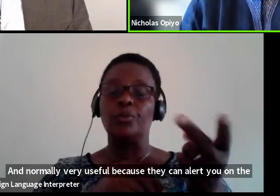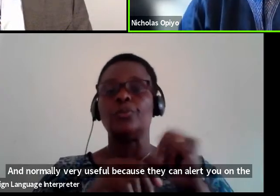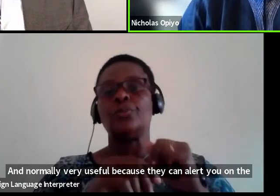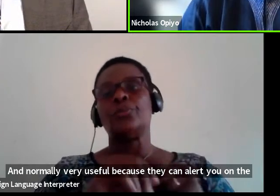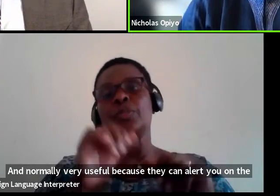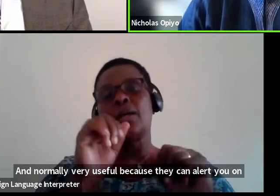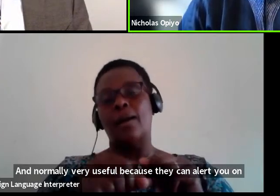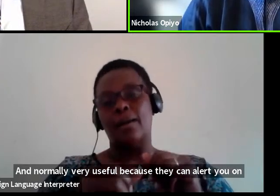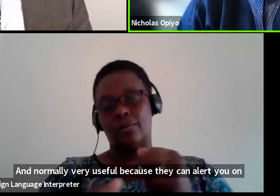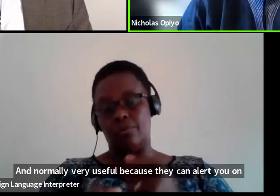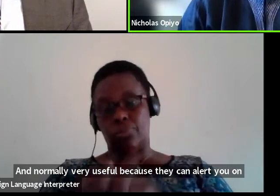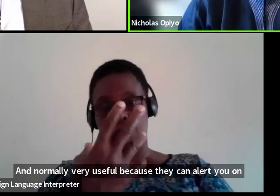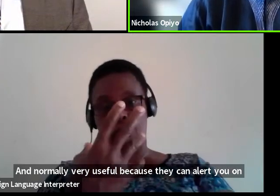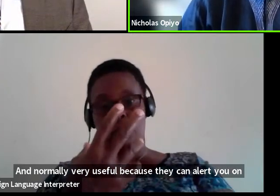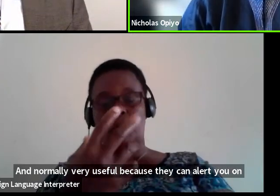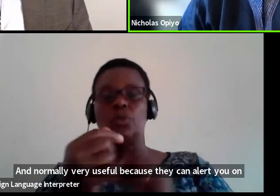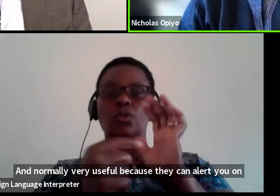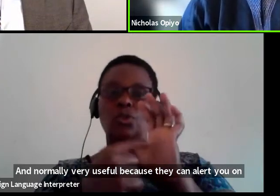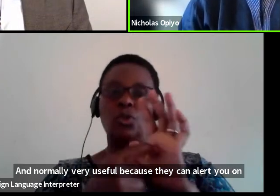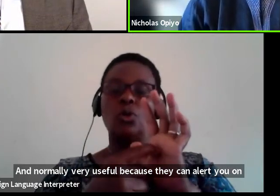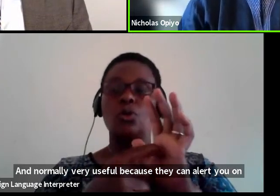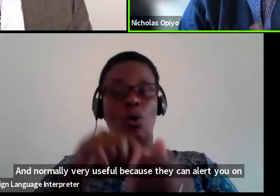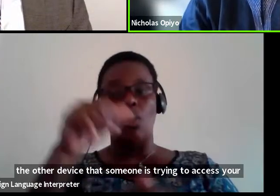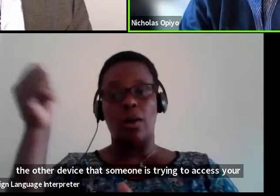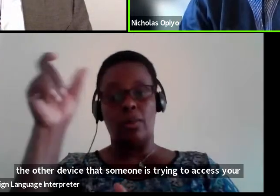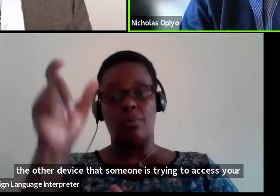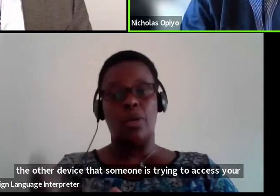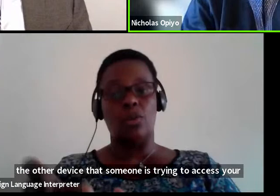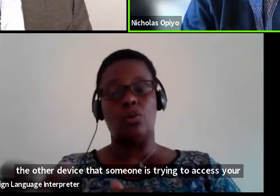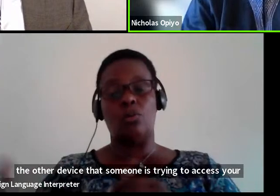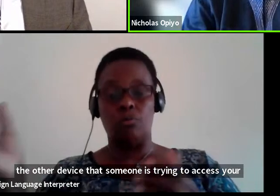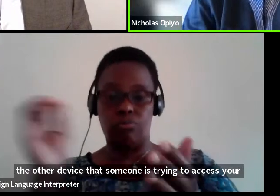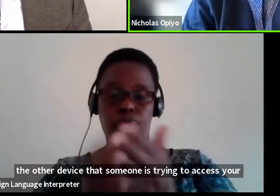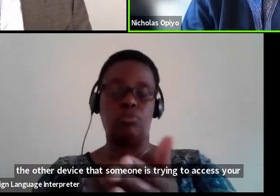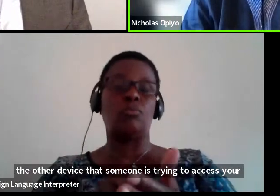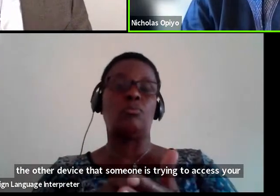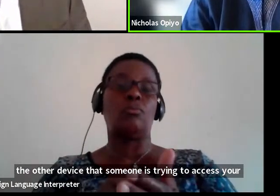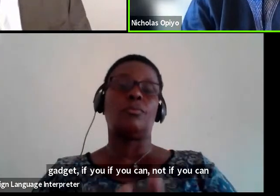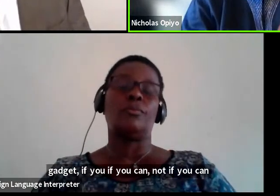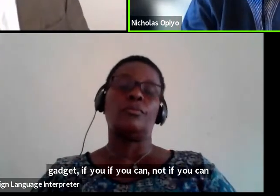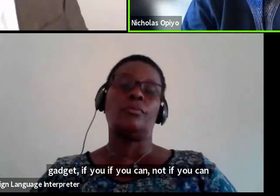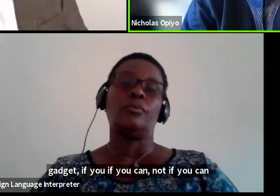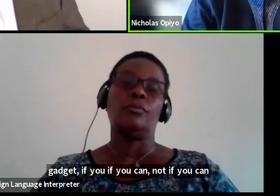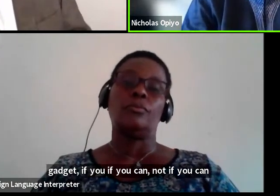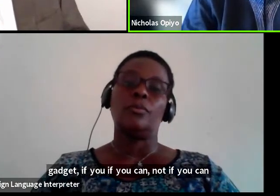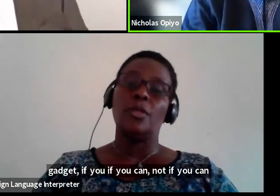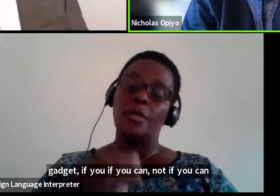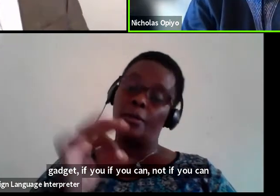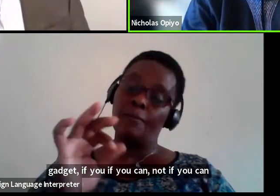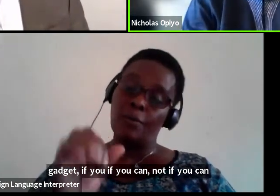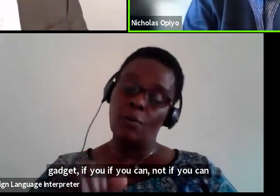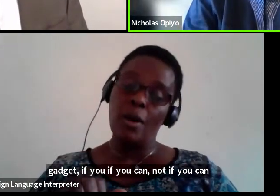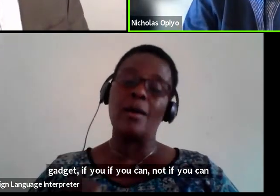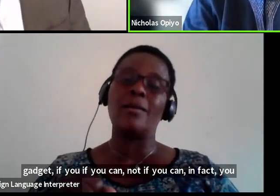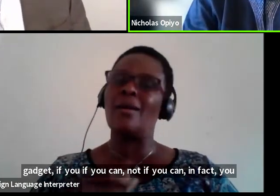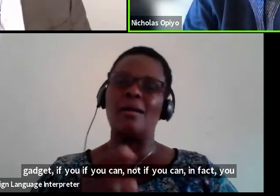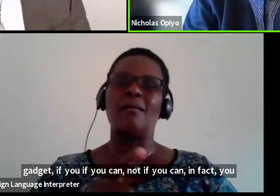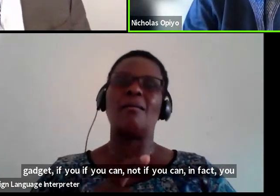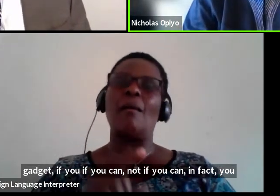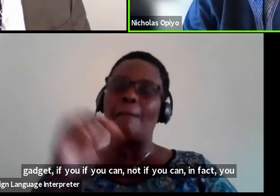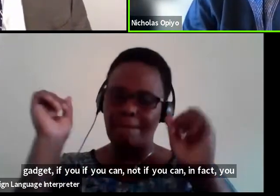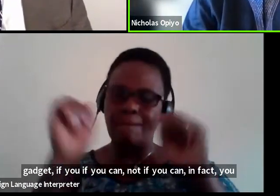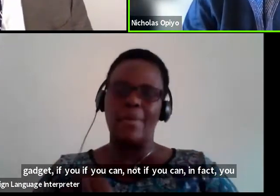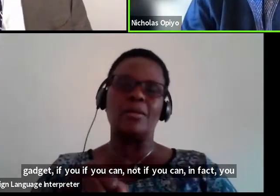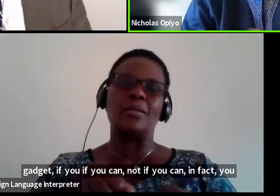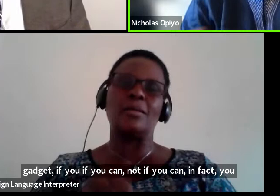someone is trying to access your gadget. If you can, in fact, you should have a two-factor